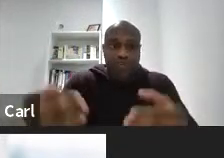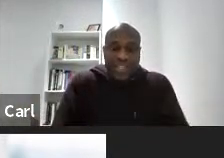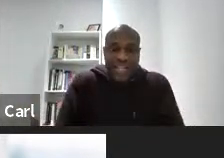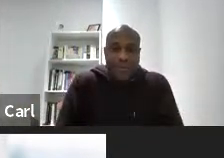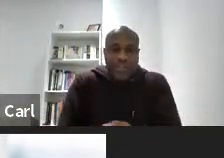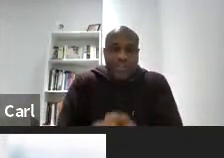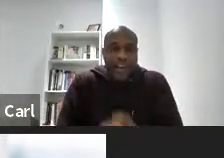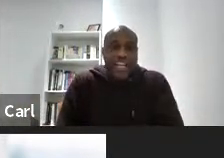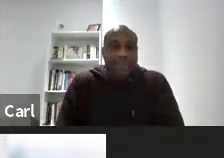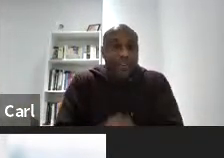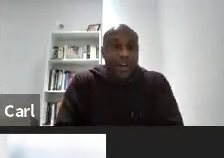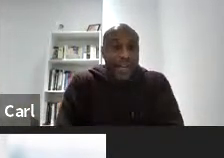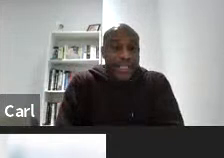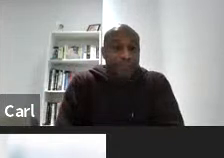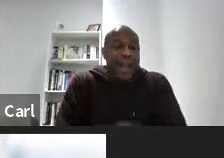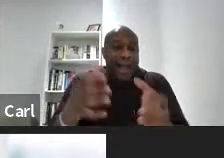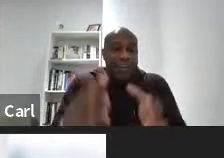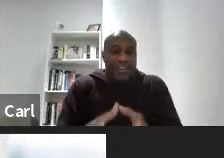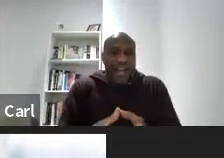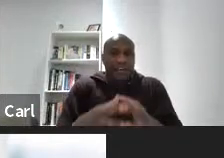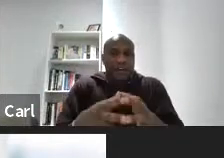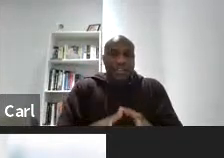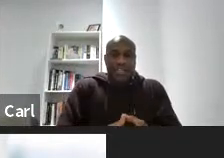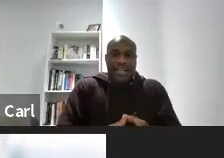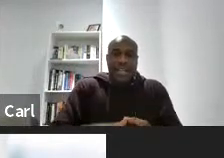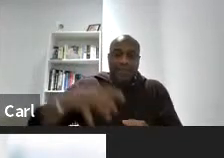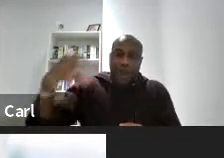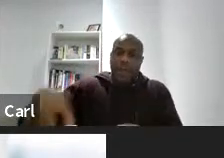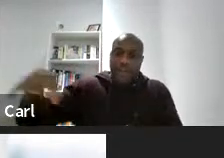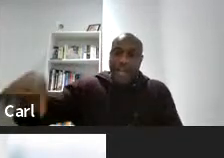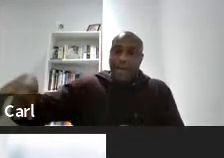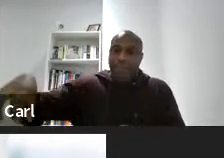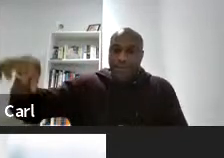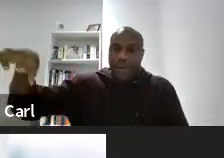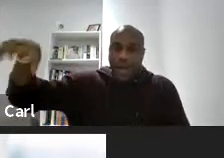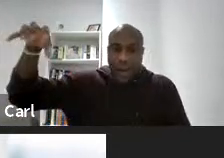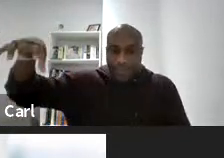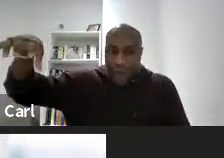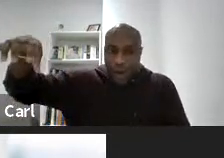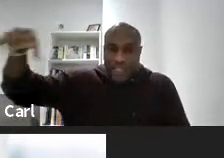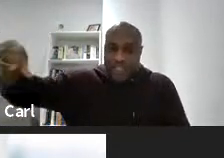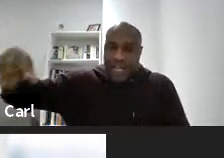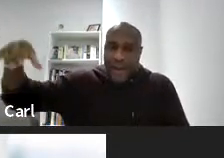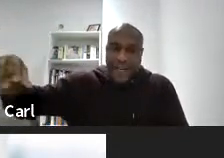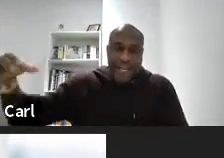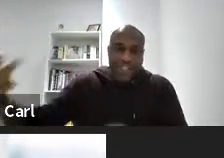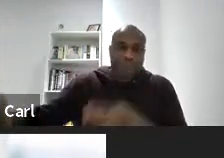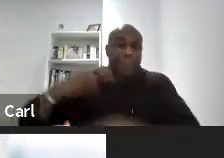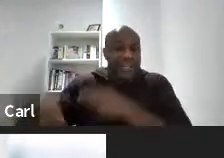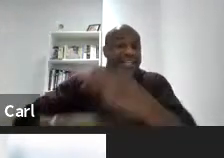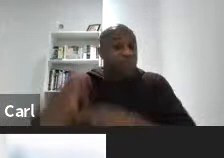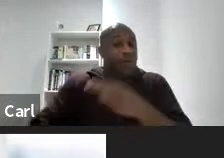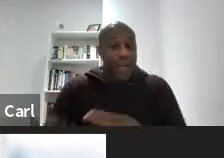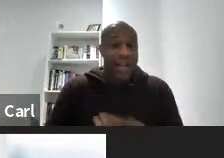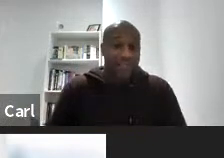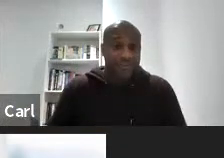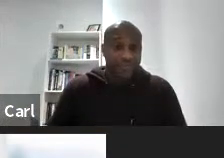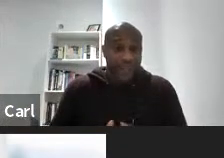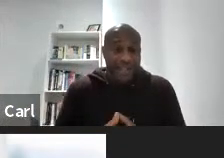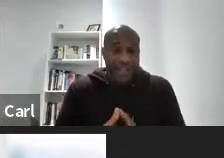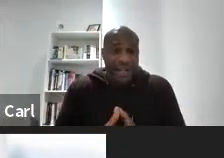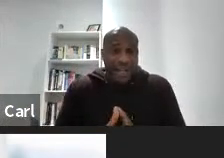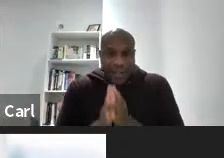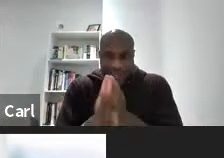going to resonate with the value you provide, and then understand and hopefully understand how you can actually repeat what you